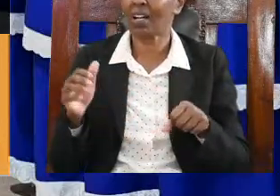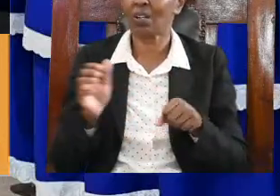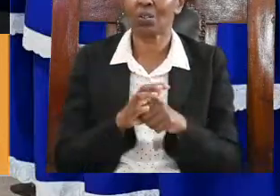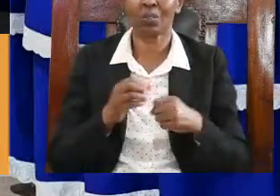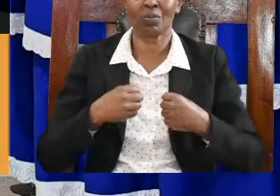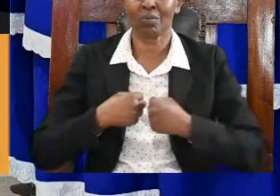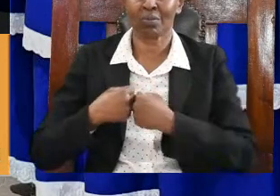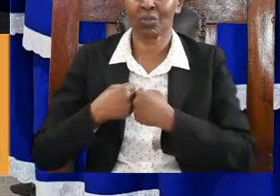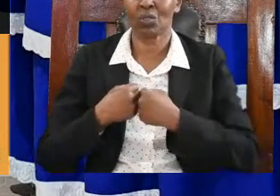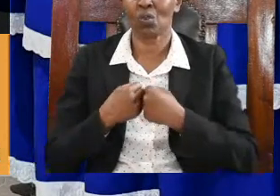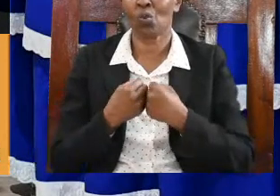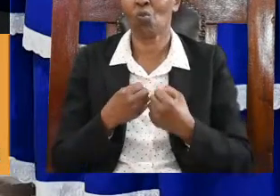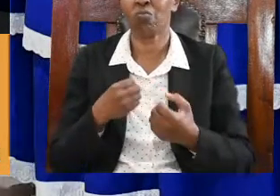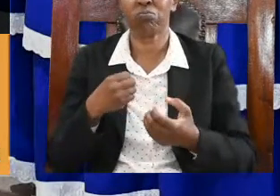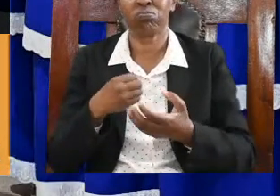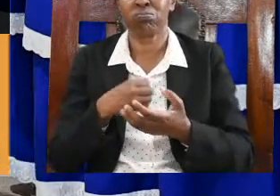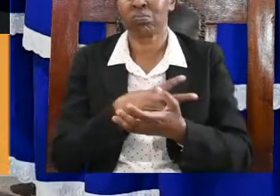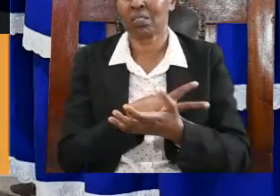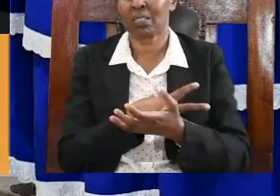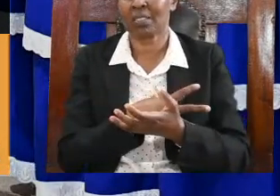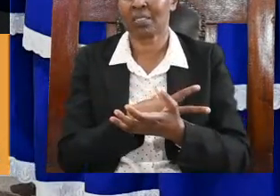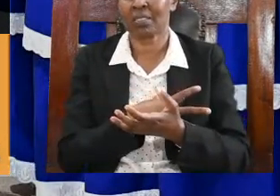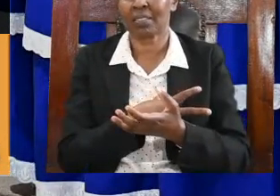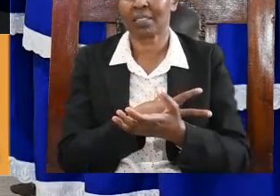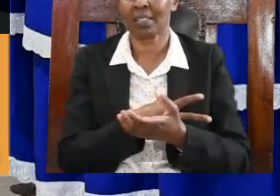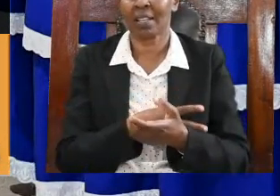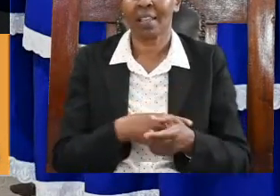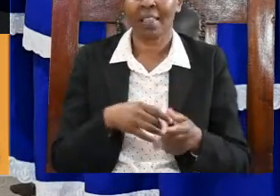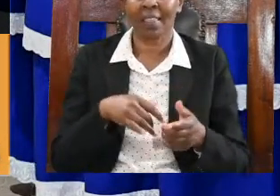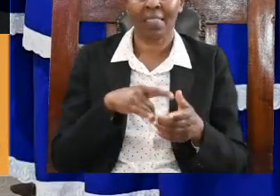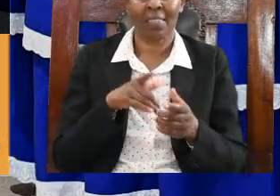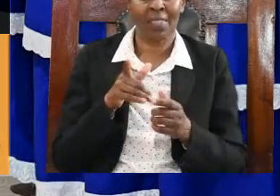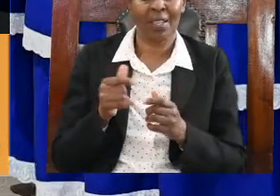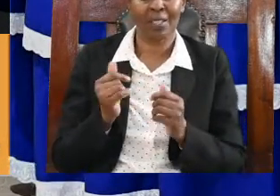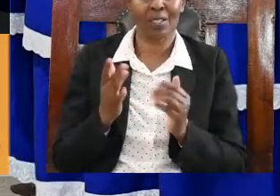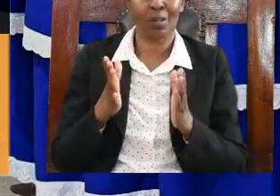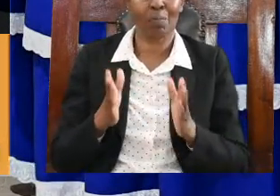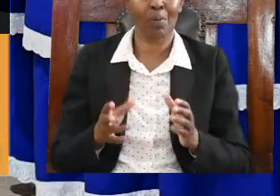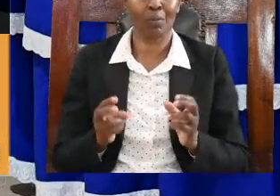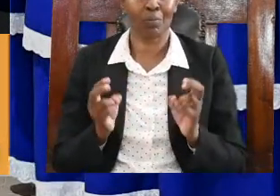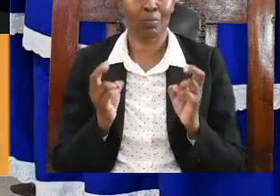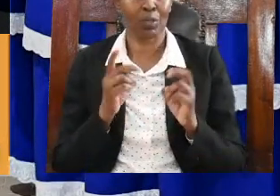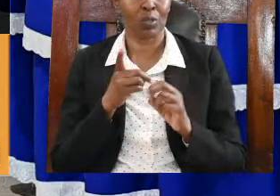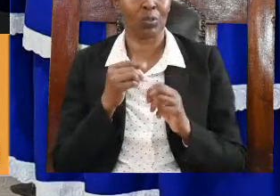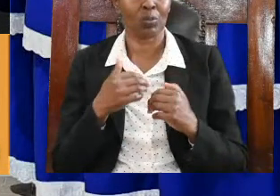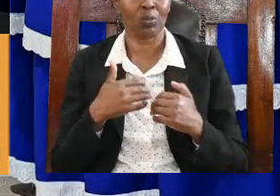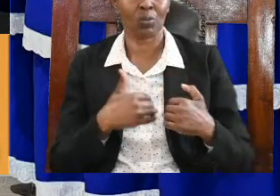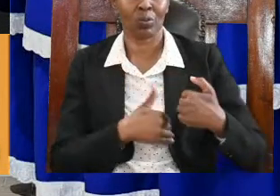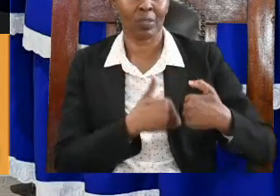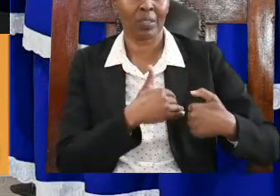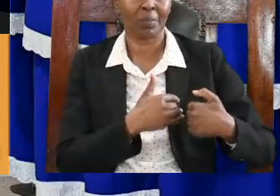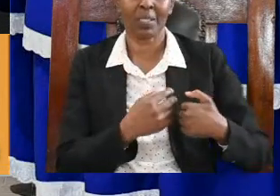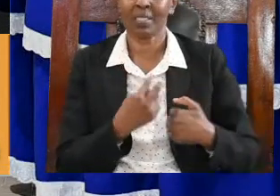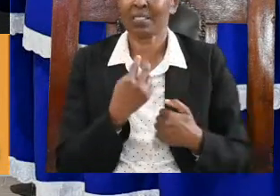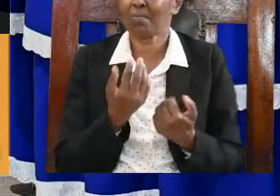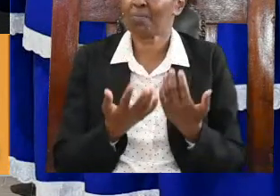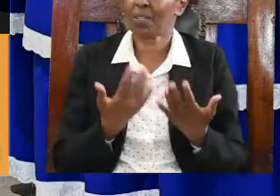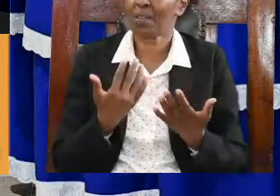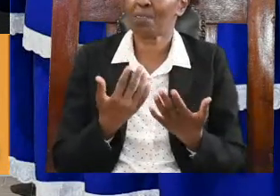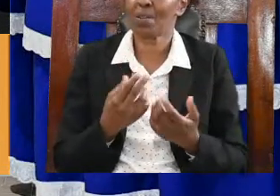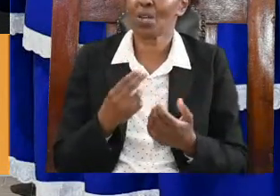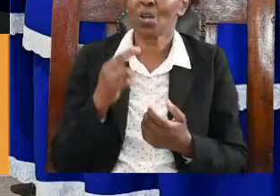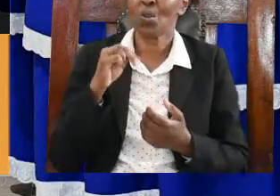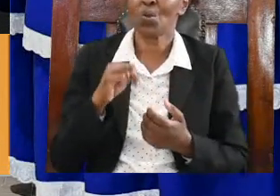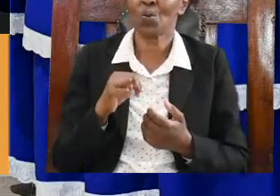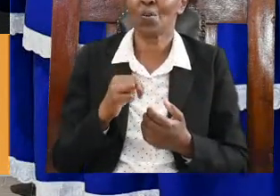of cancer like that person. So you look at your neighbors and say that maybe no one could